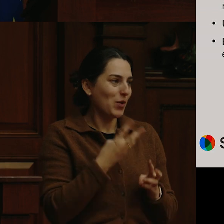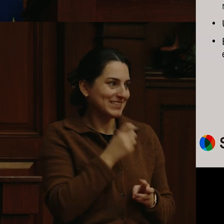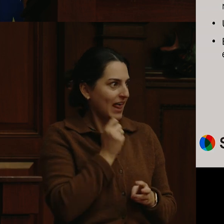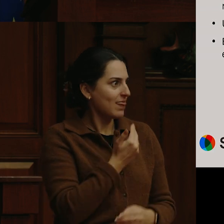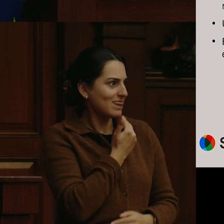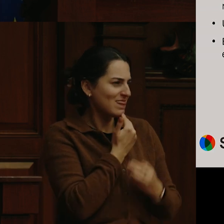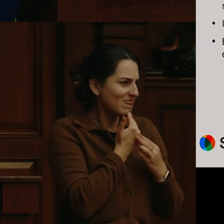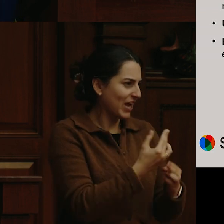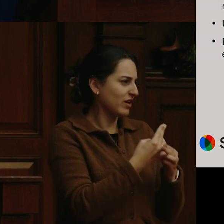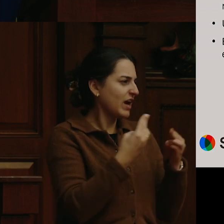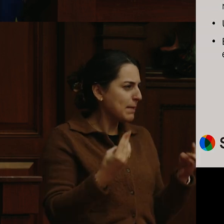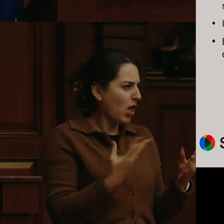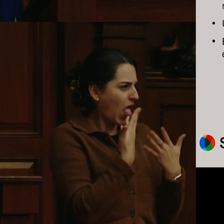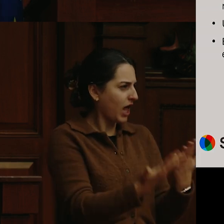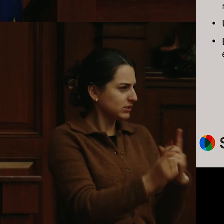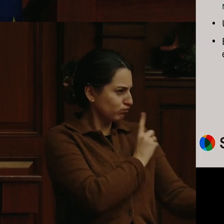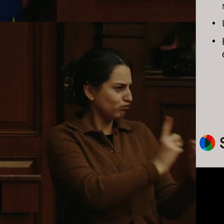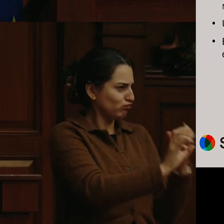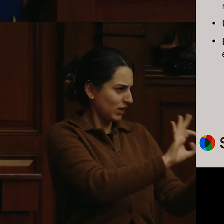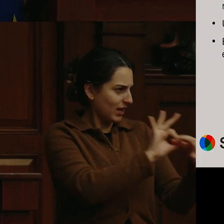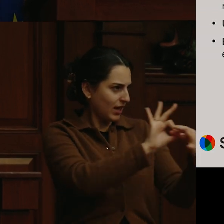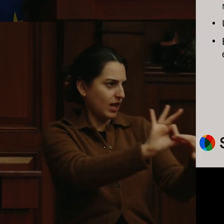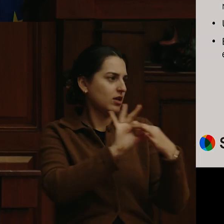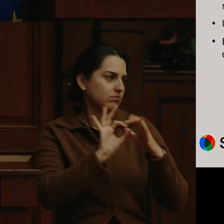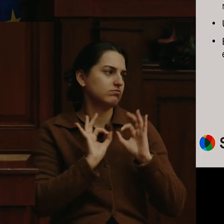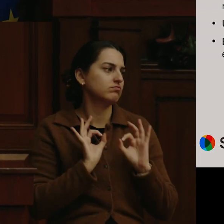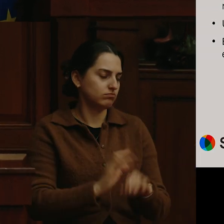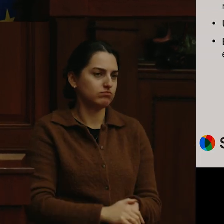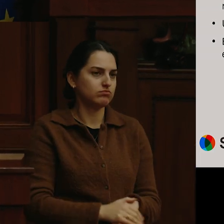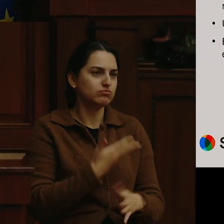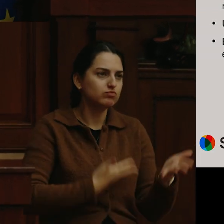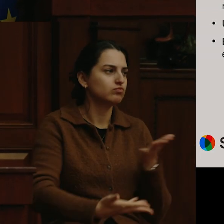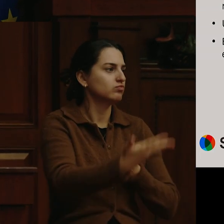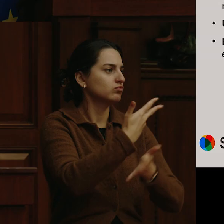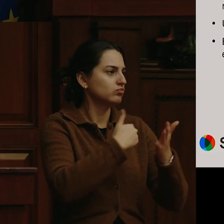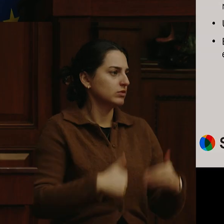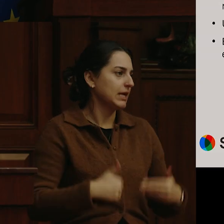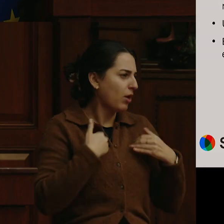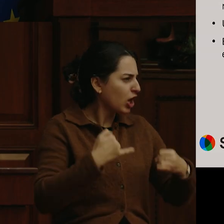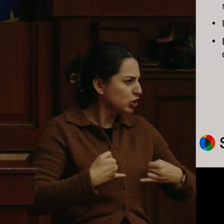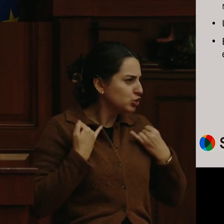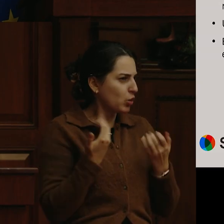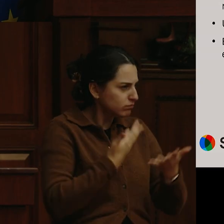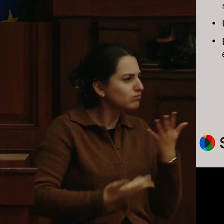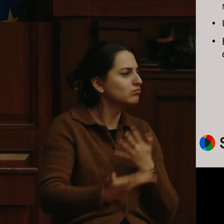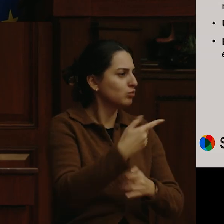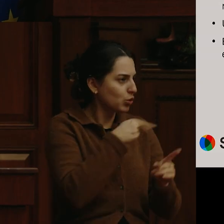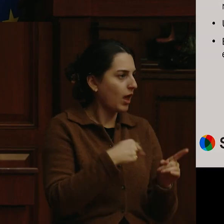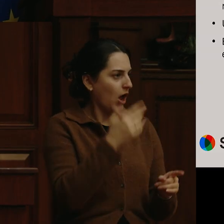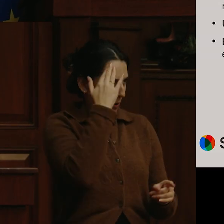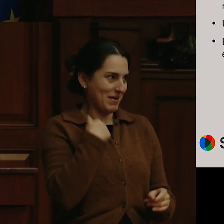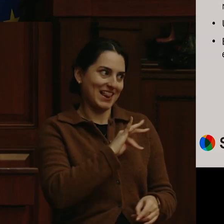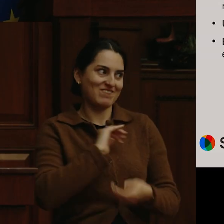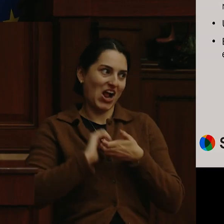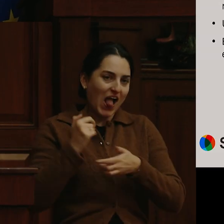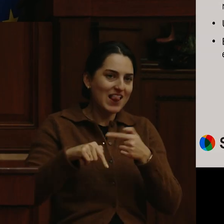to say thank you so much for all the engagement and just discussions this morning. I've really enjoyed it, and I know me and my